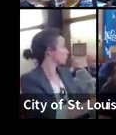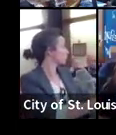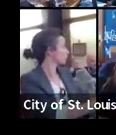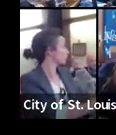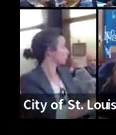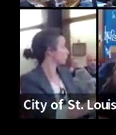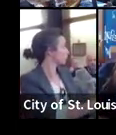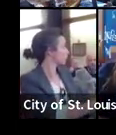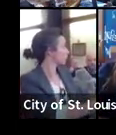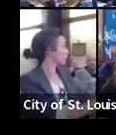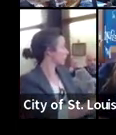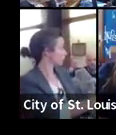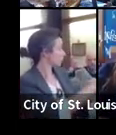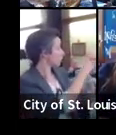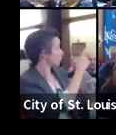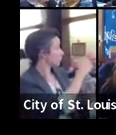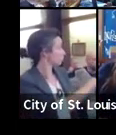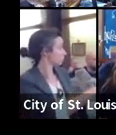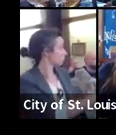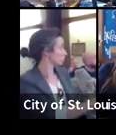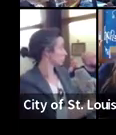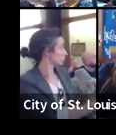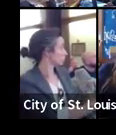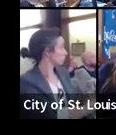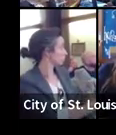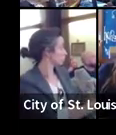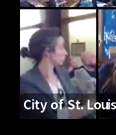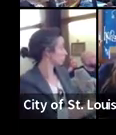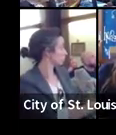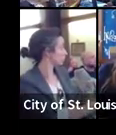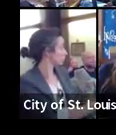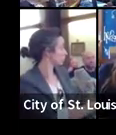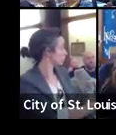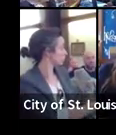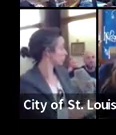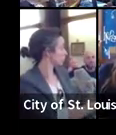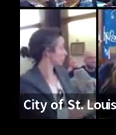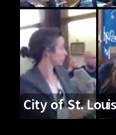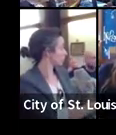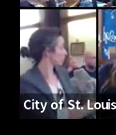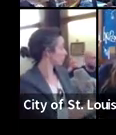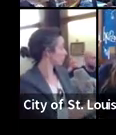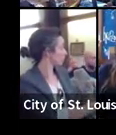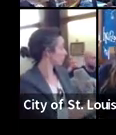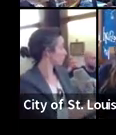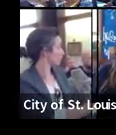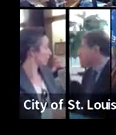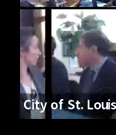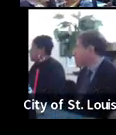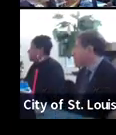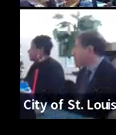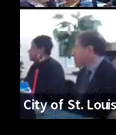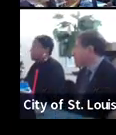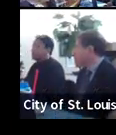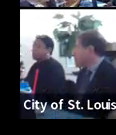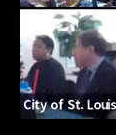Director's report. Oh, he said, and that was her. Nothing for the executive director's report. My report